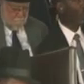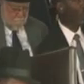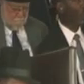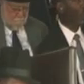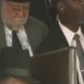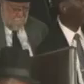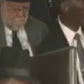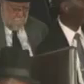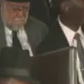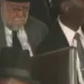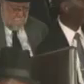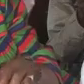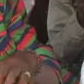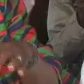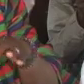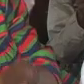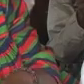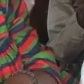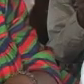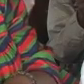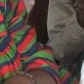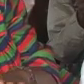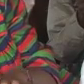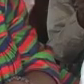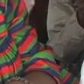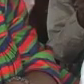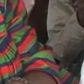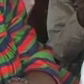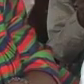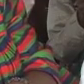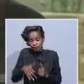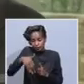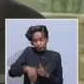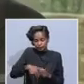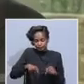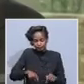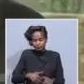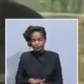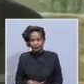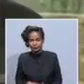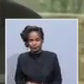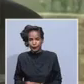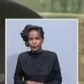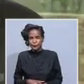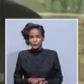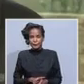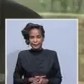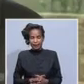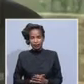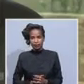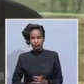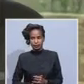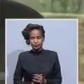Hifikepunye Pohamba also paid his last respects in a message delivered on his behalf by Presidential Affairs Minister Frans